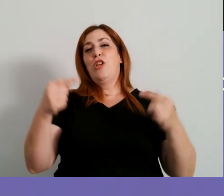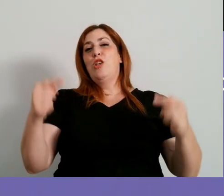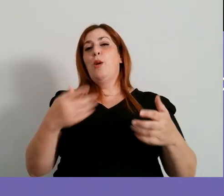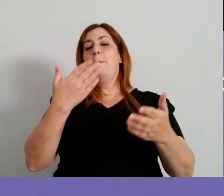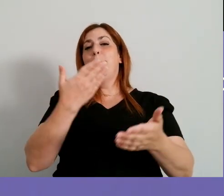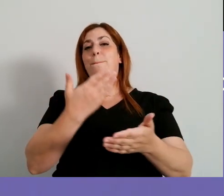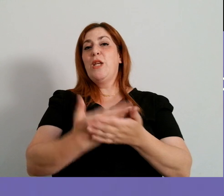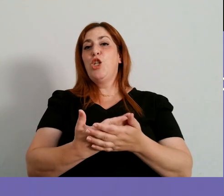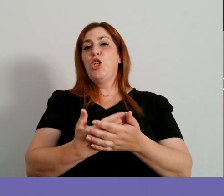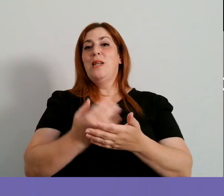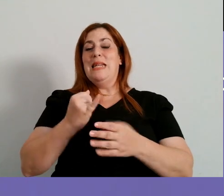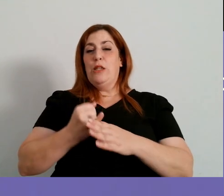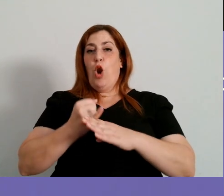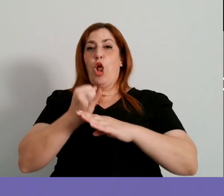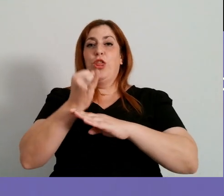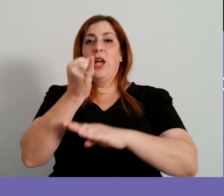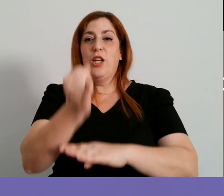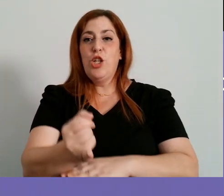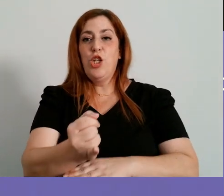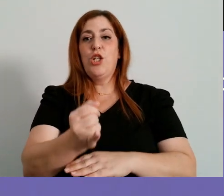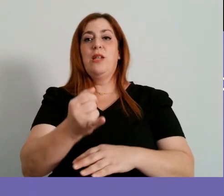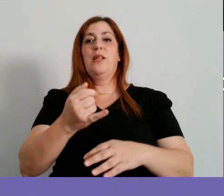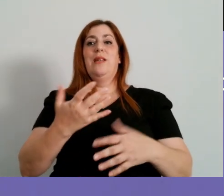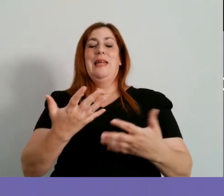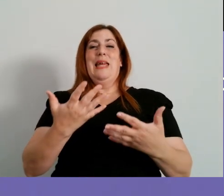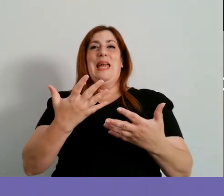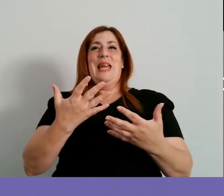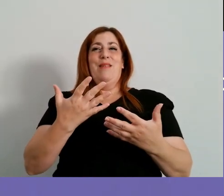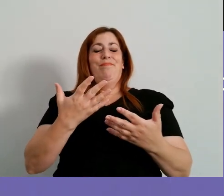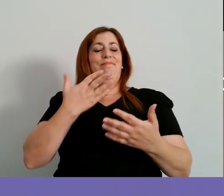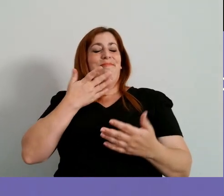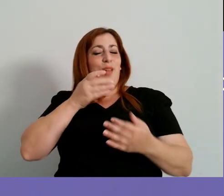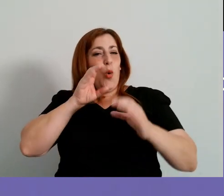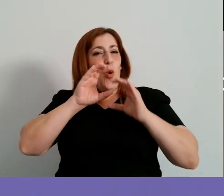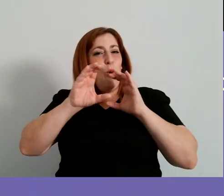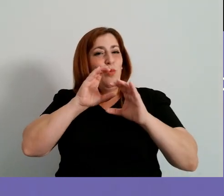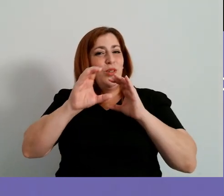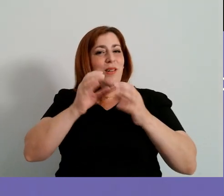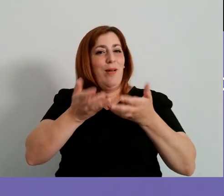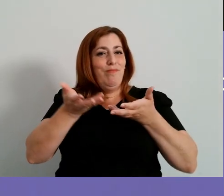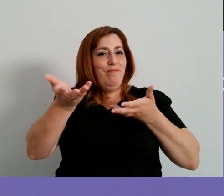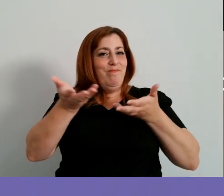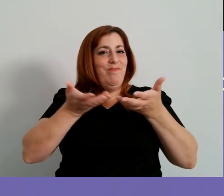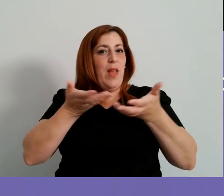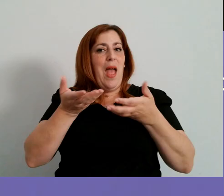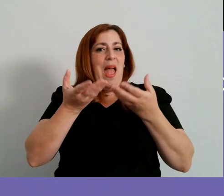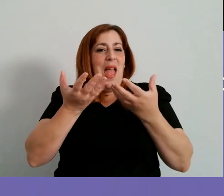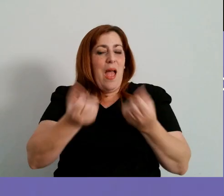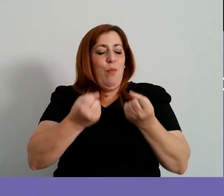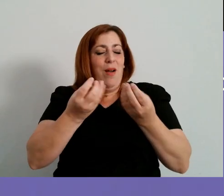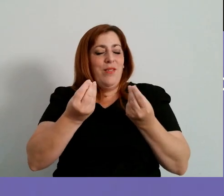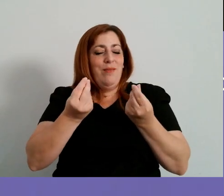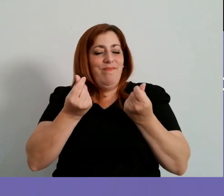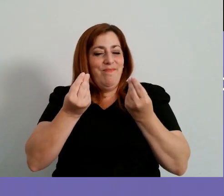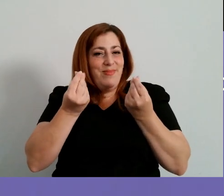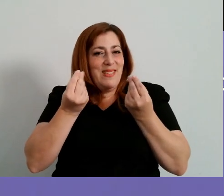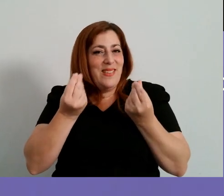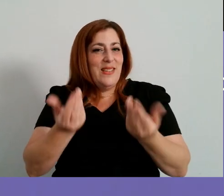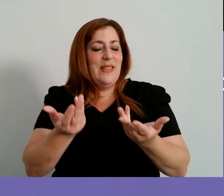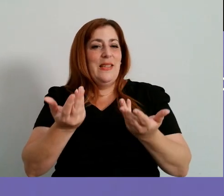of human interaction, little subtle things and rules